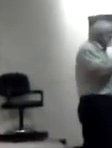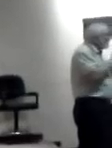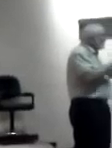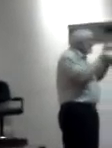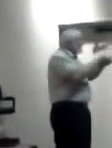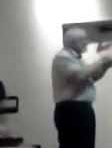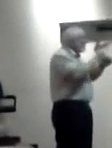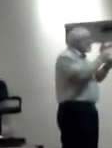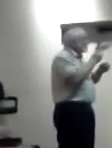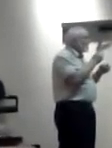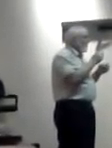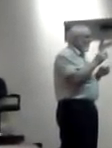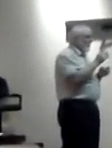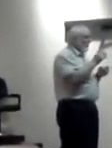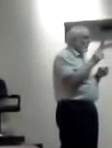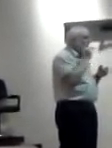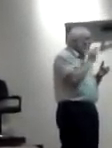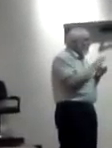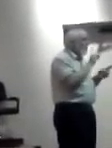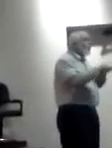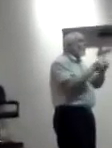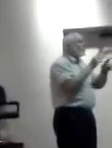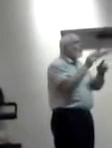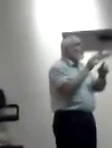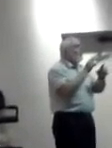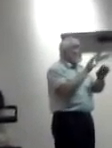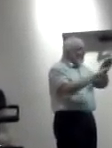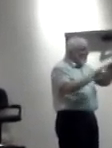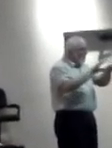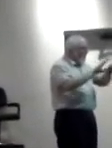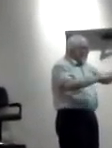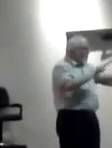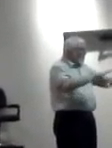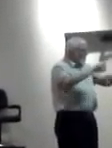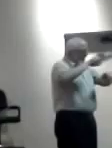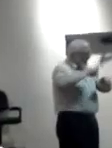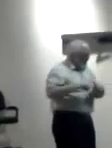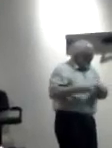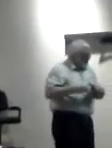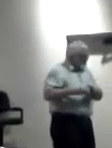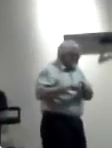is taking her out and go for a walk and sitting on the bench and praying with her.